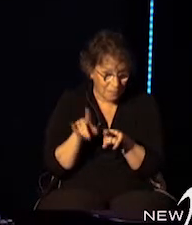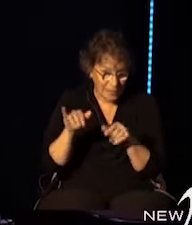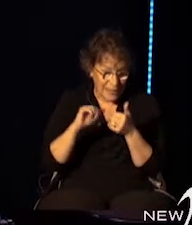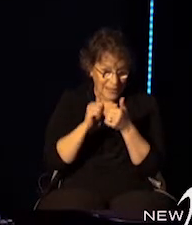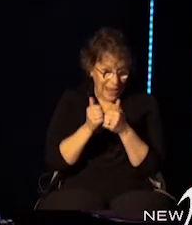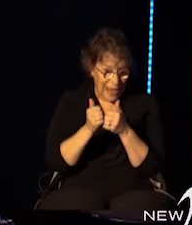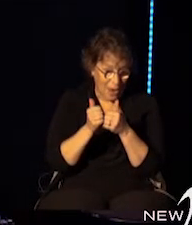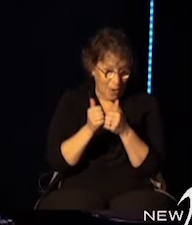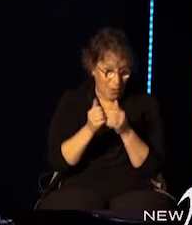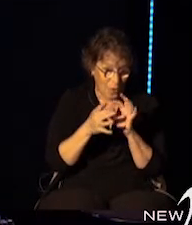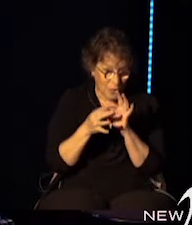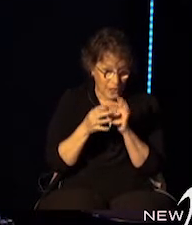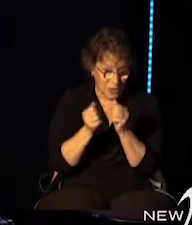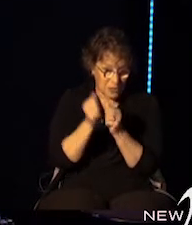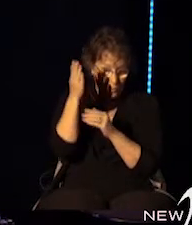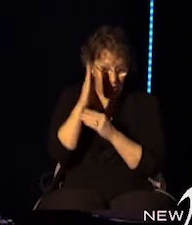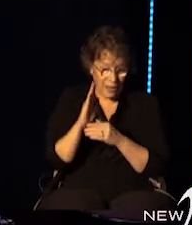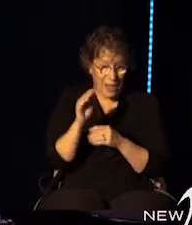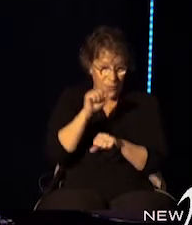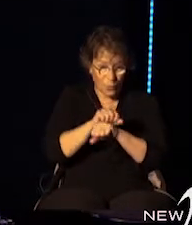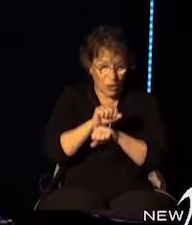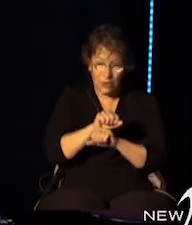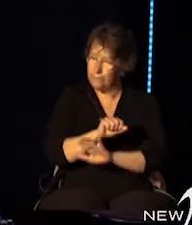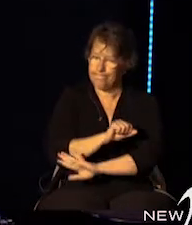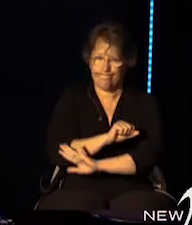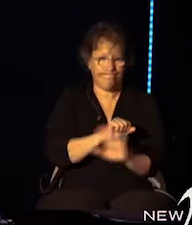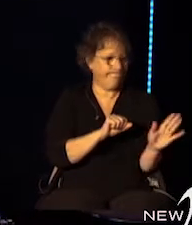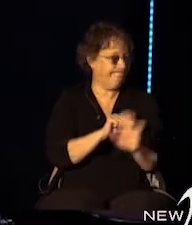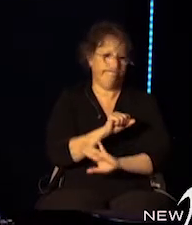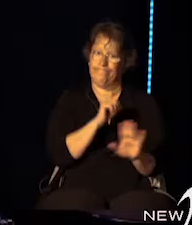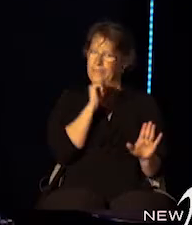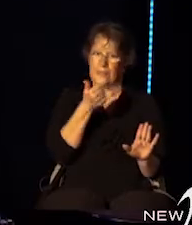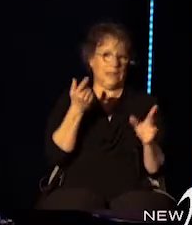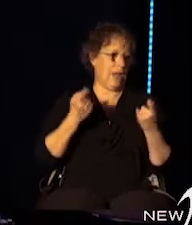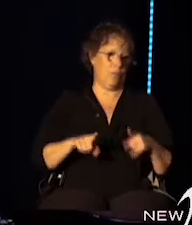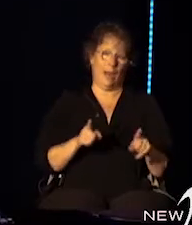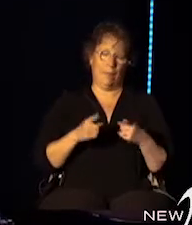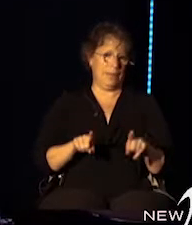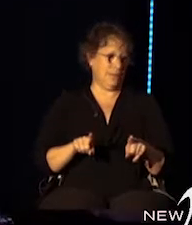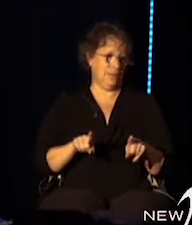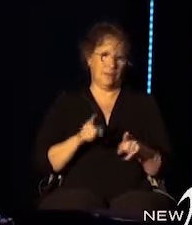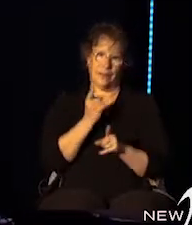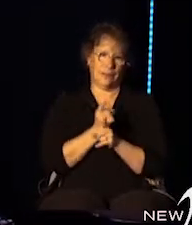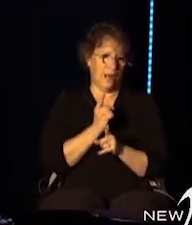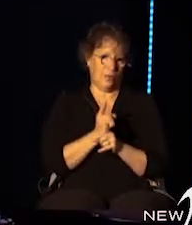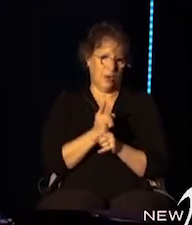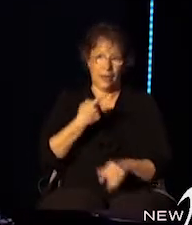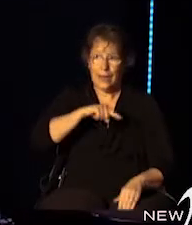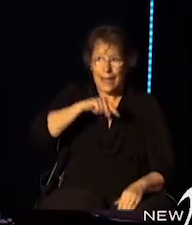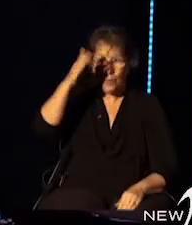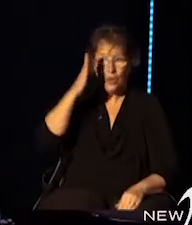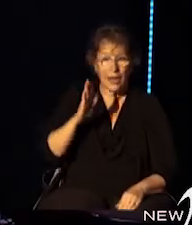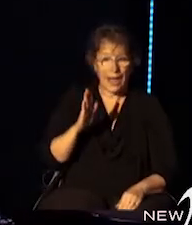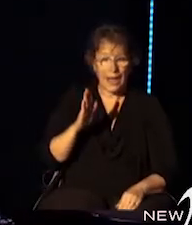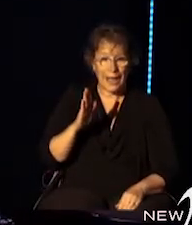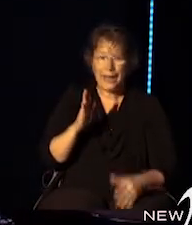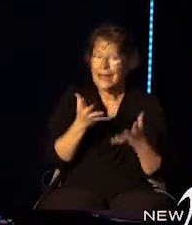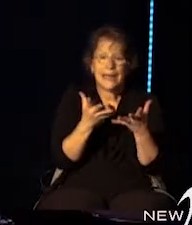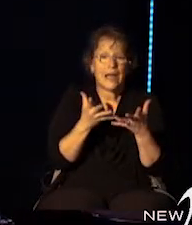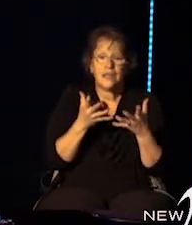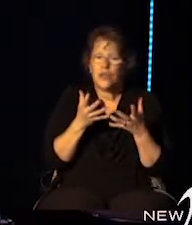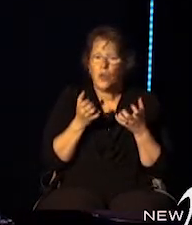now. Because that's not the deal. Our God is not looking to